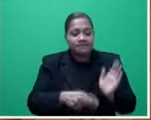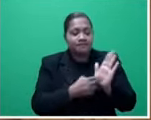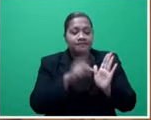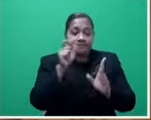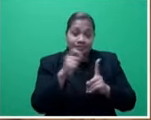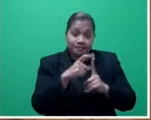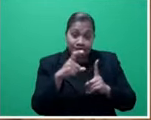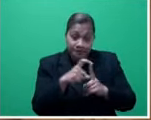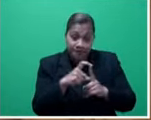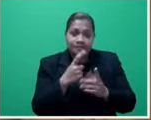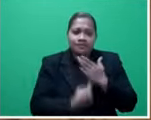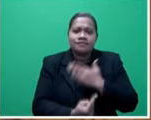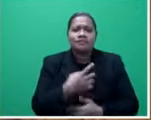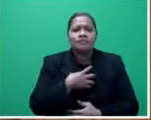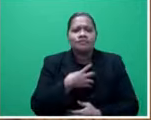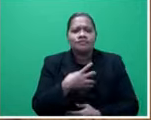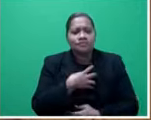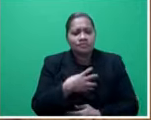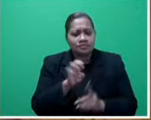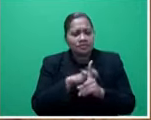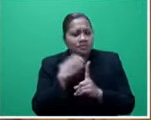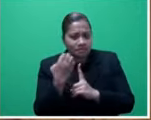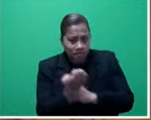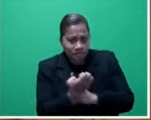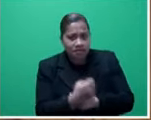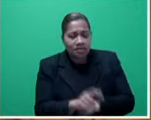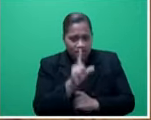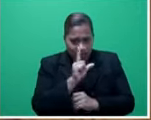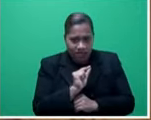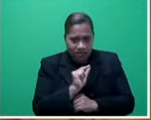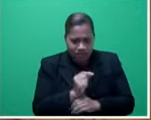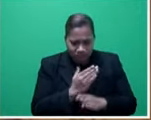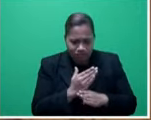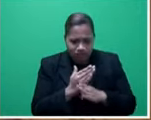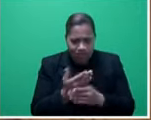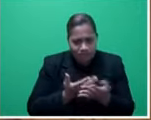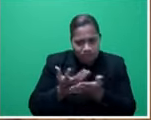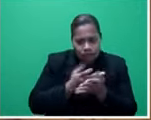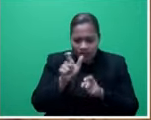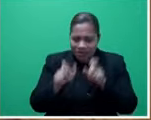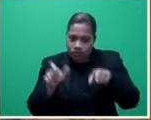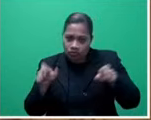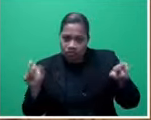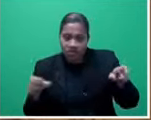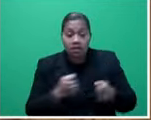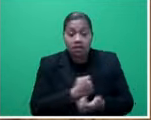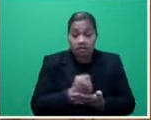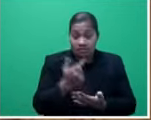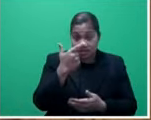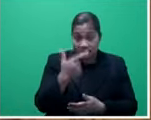be adequately resourced for more conducive environment to coordinate and consult with stakeholders. And number seven, the committee recommends